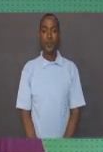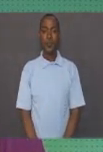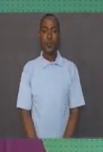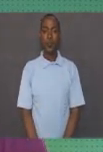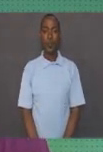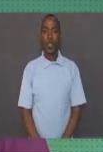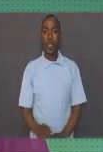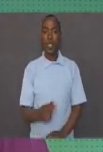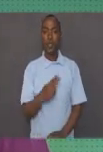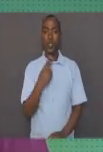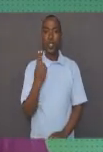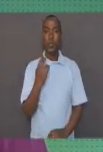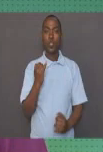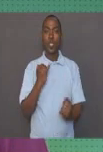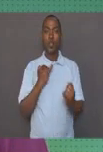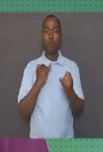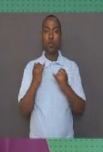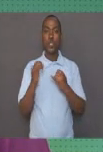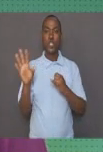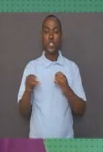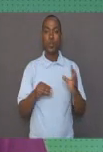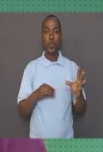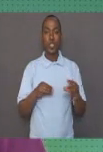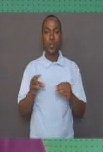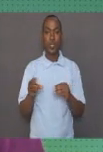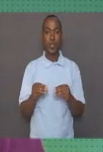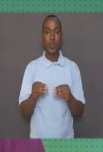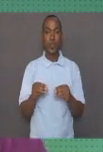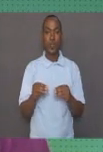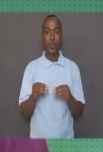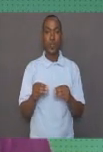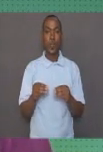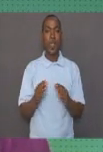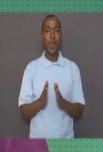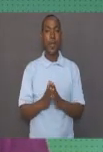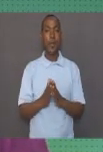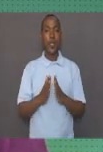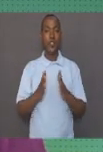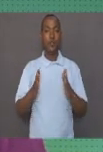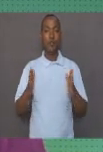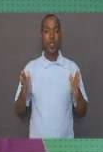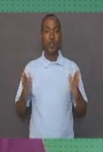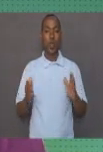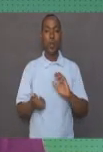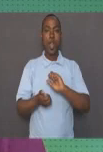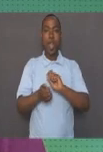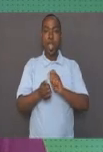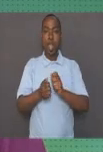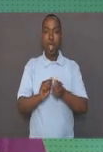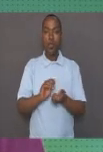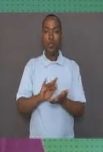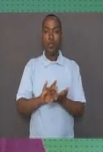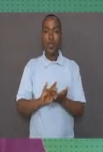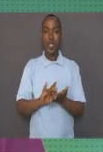They use the information they collect to make advances or changes in